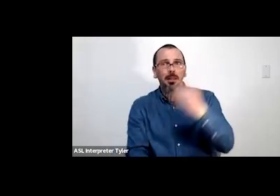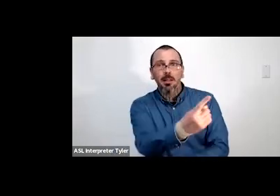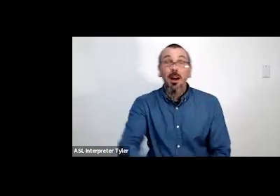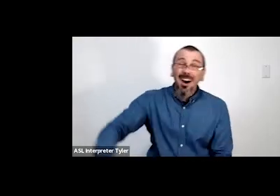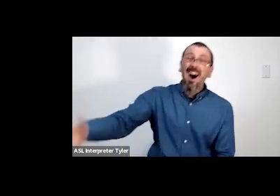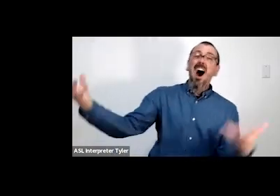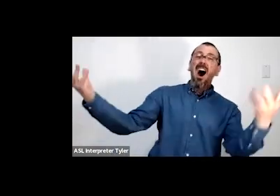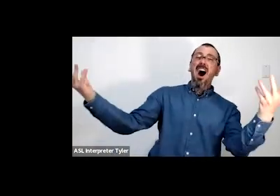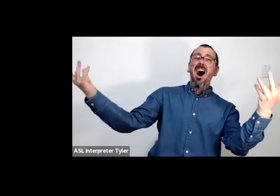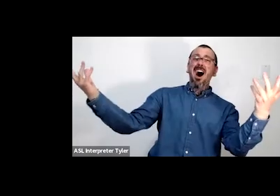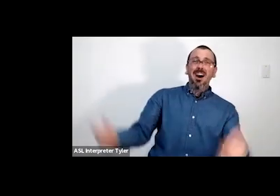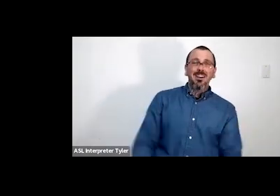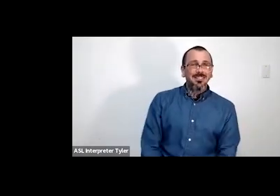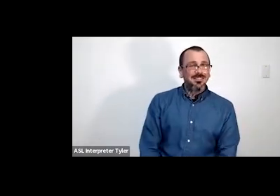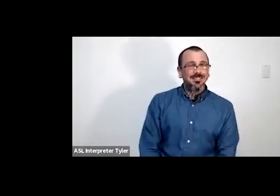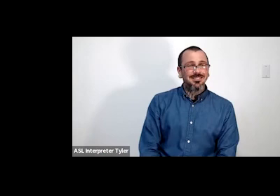No!